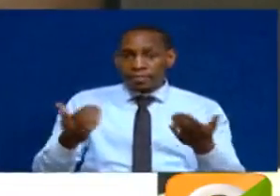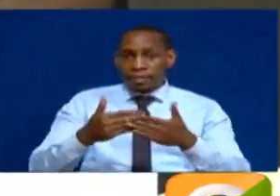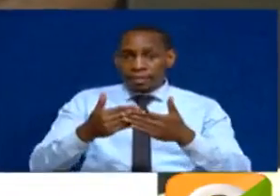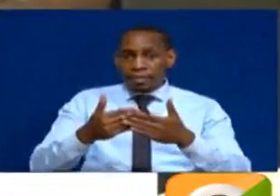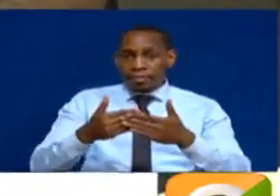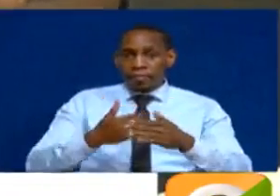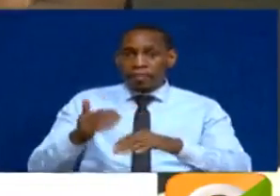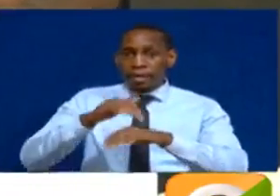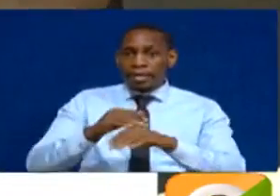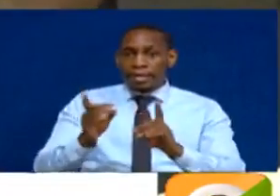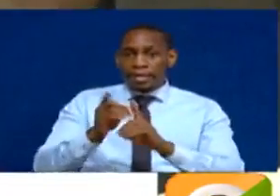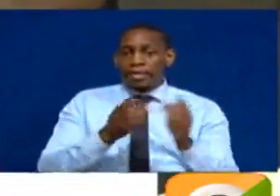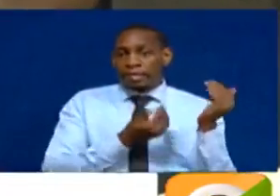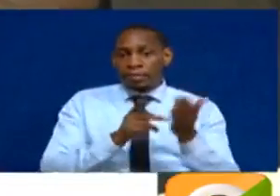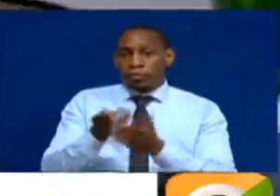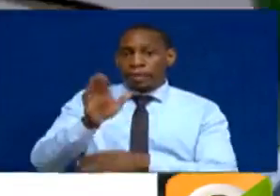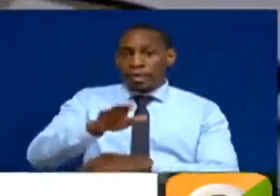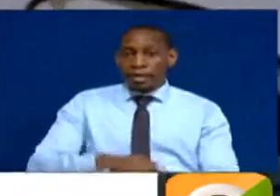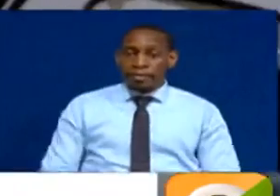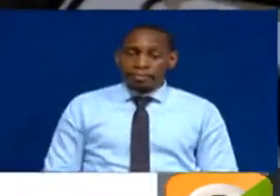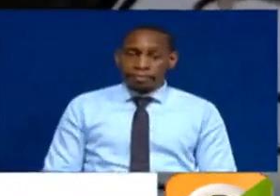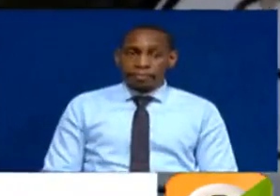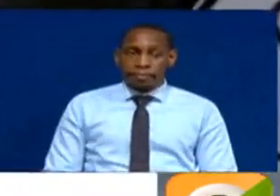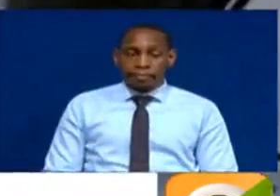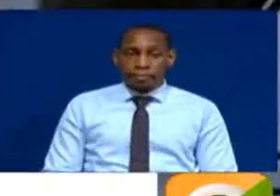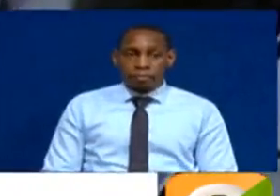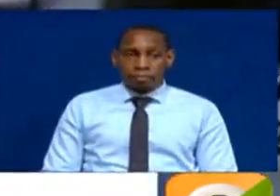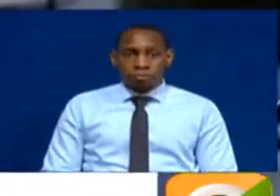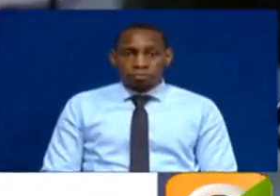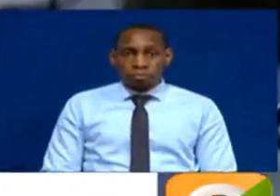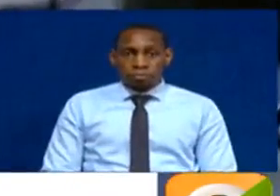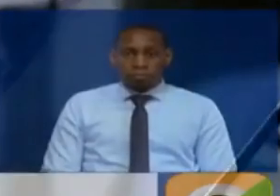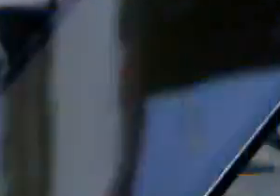or before their due date. Dennis Otieno, Citizen TV.